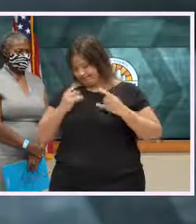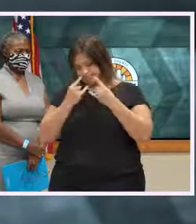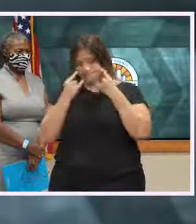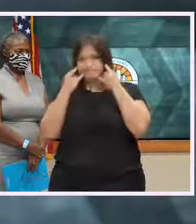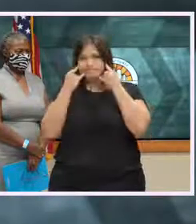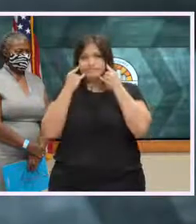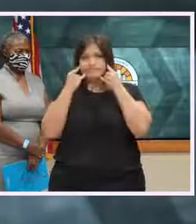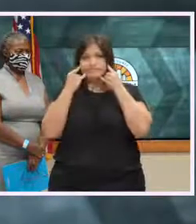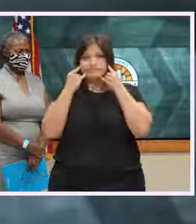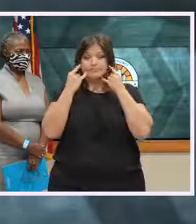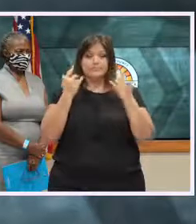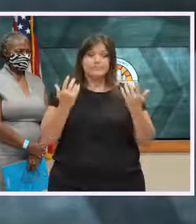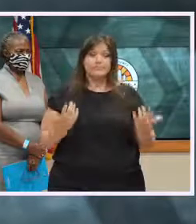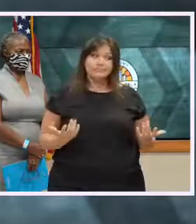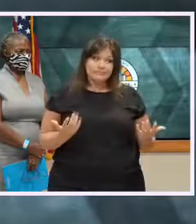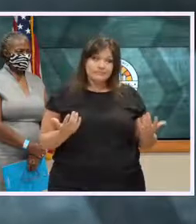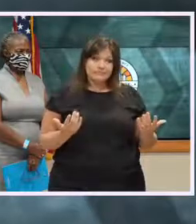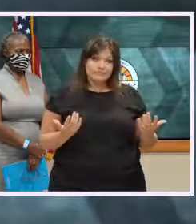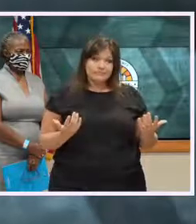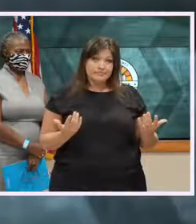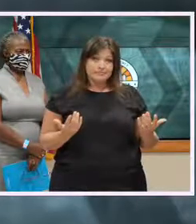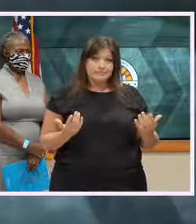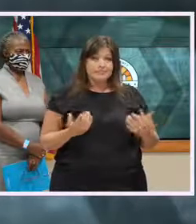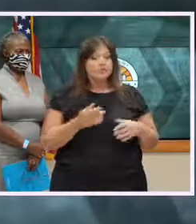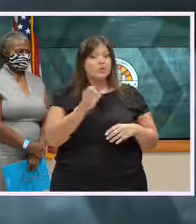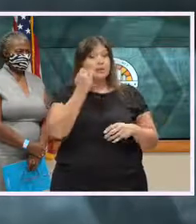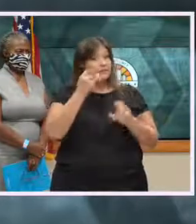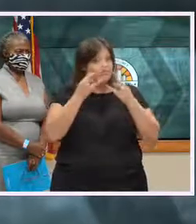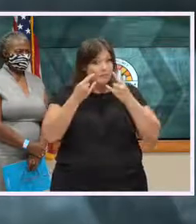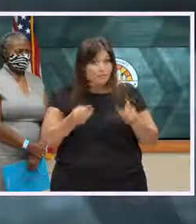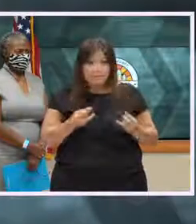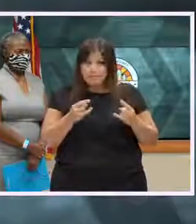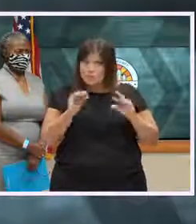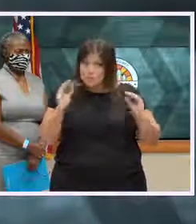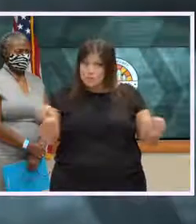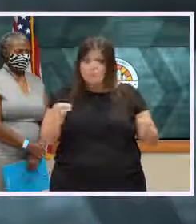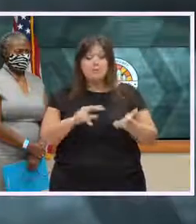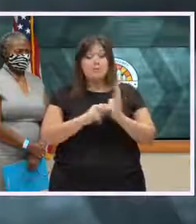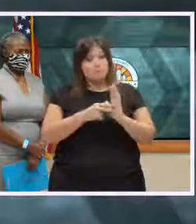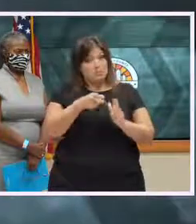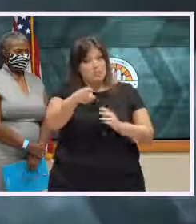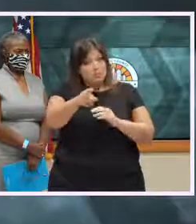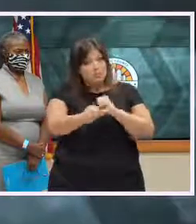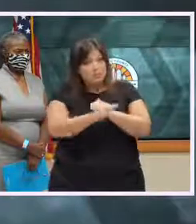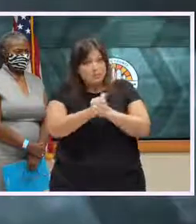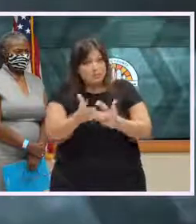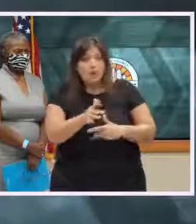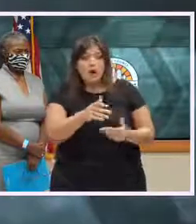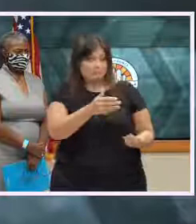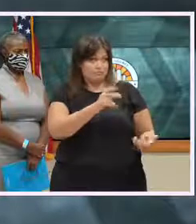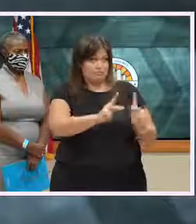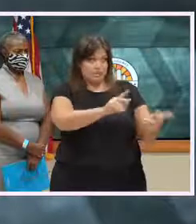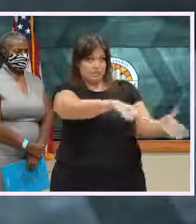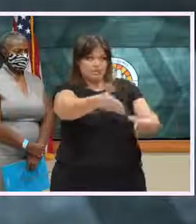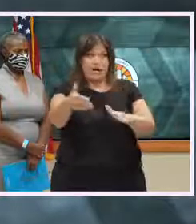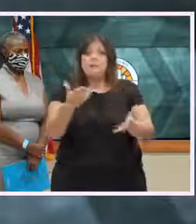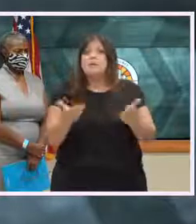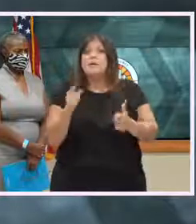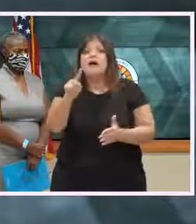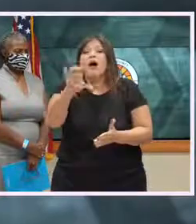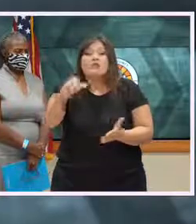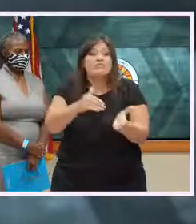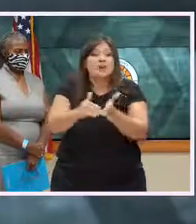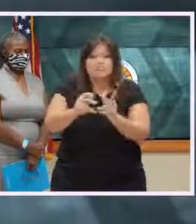you are risking is deaths, again, hundreds or thousands perhaps, well, we don't know, we just don't know.